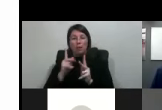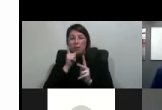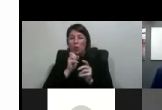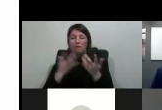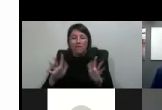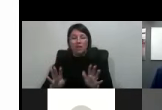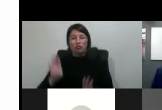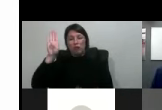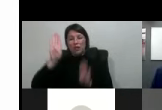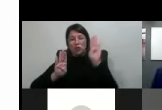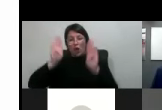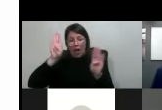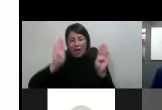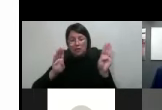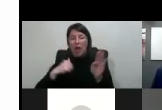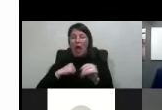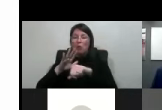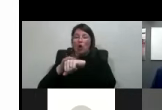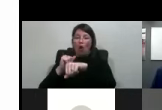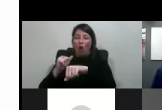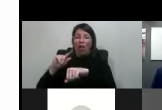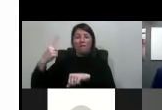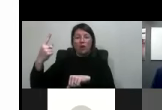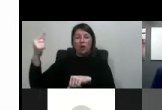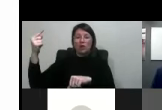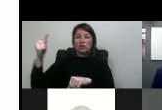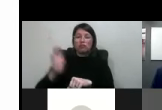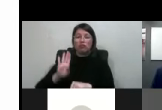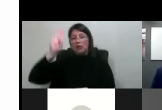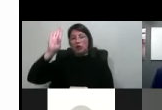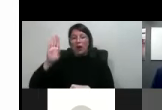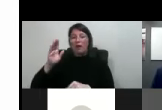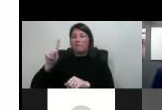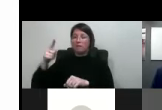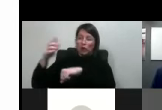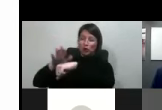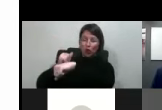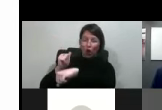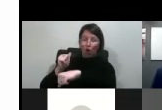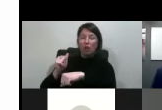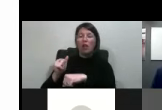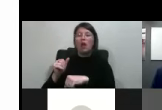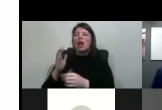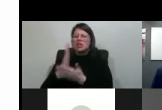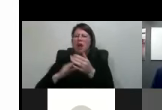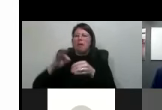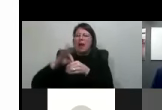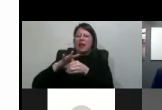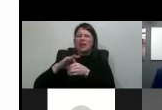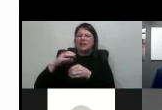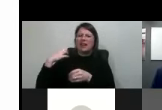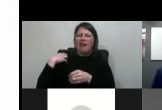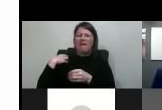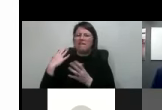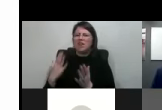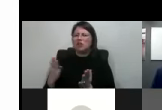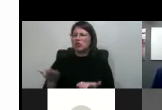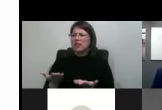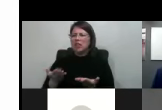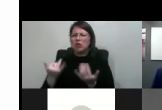call on folks on a first come, first served basis. However, if there are some elected officials that are here tonight, I will call on